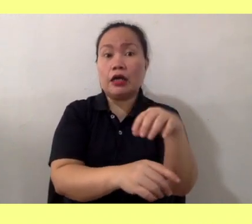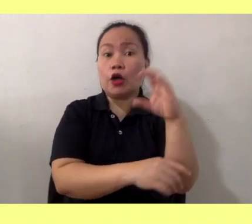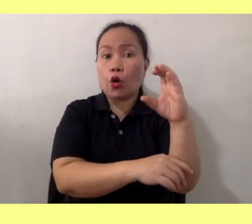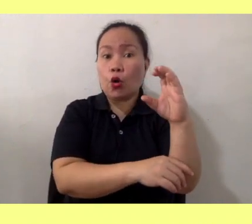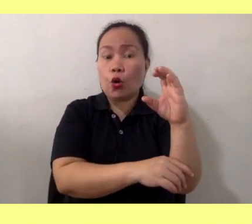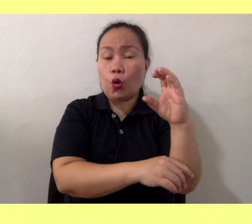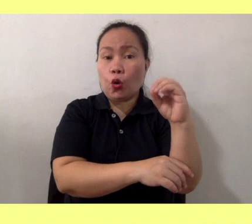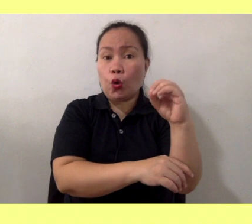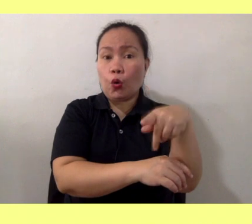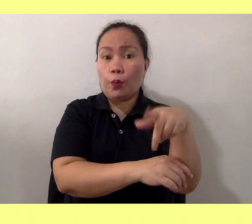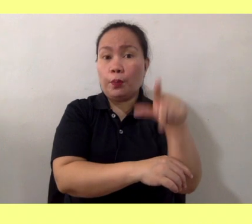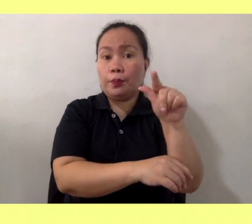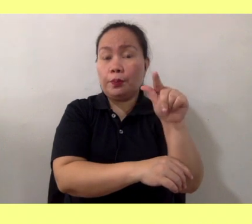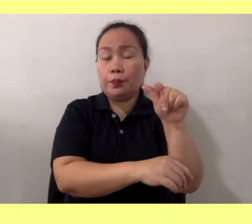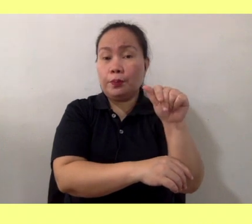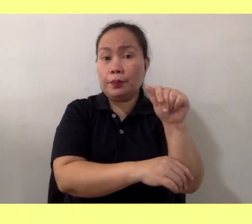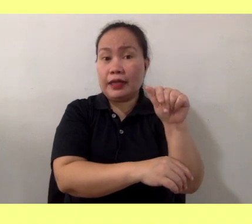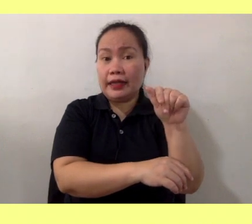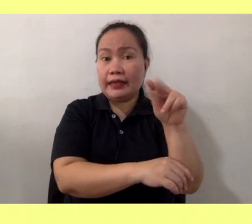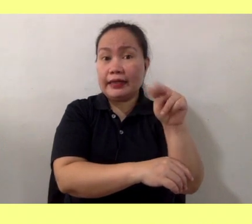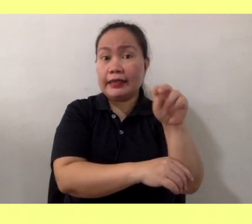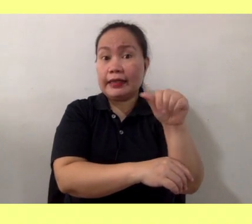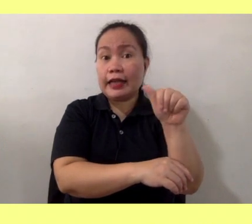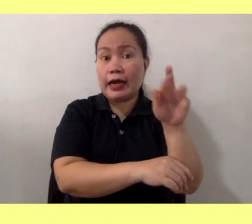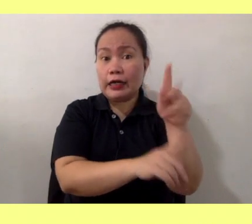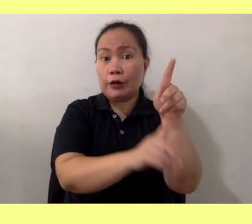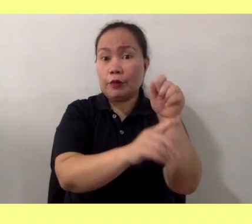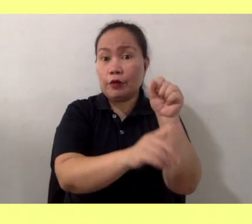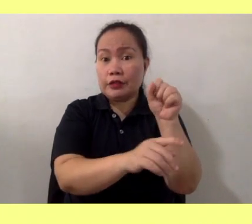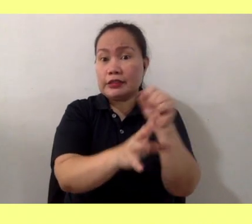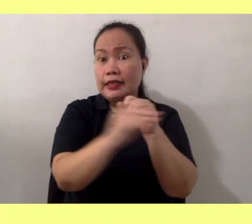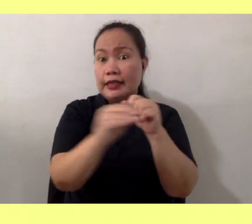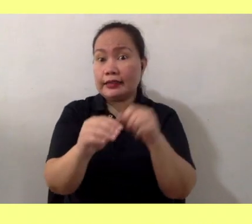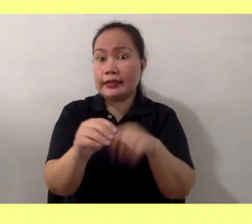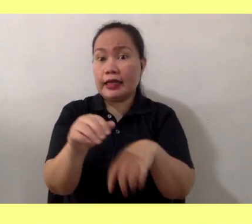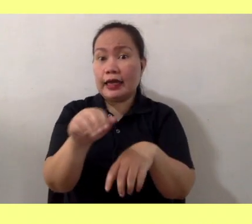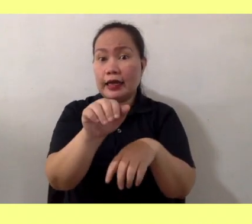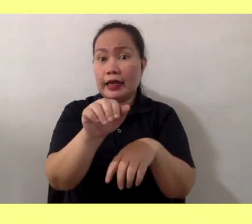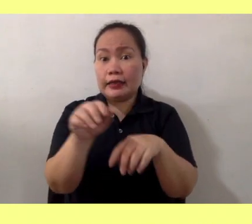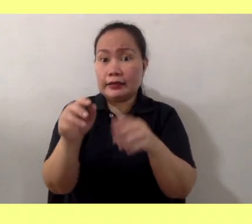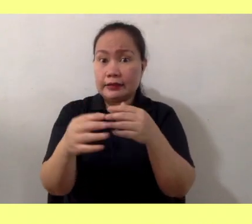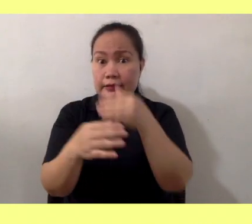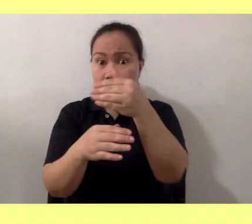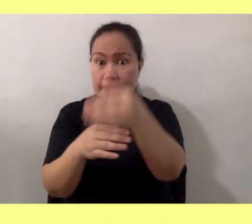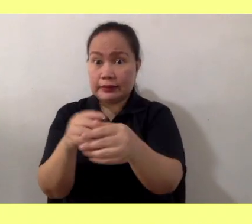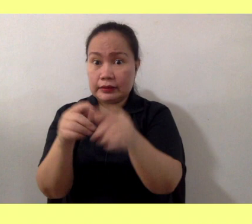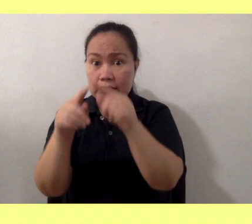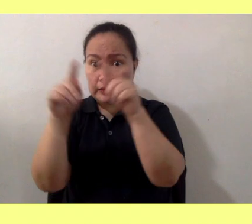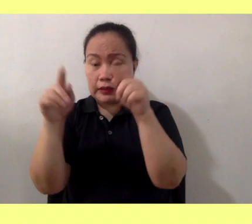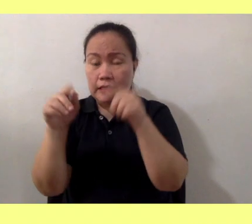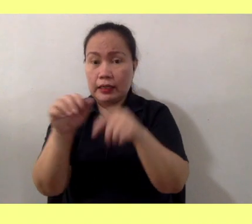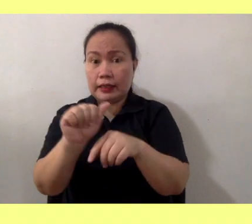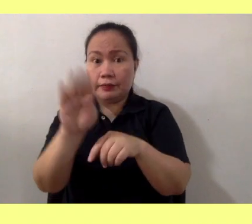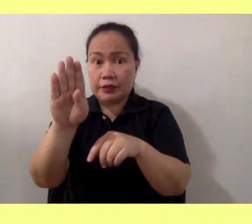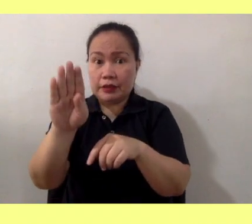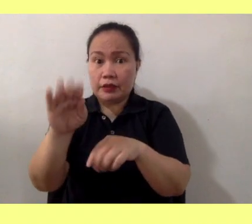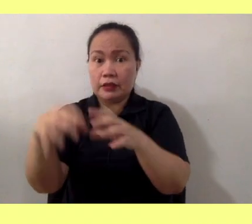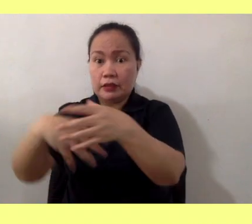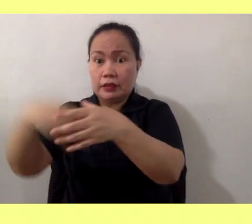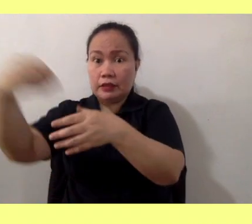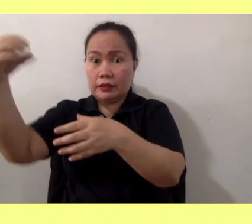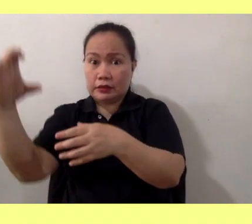then, points A, B, and C are non-coplanar points. So how will you describe or define